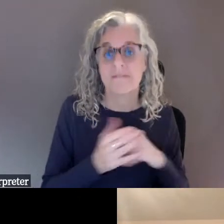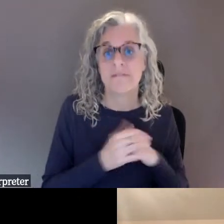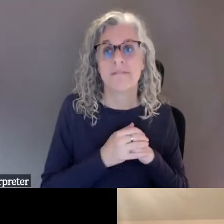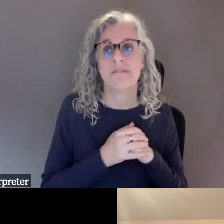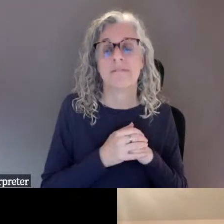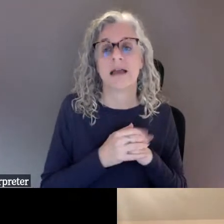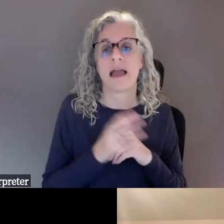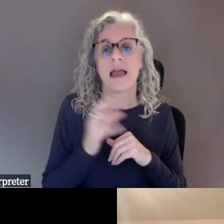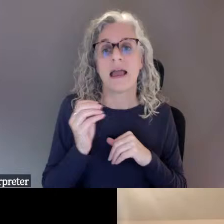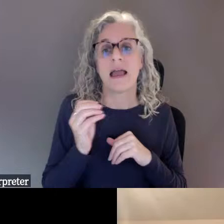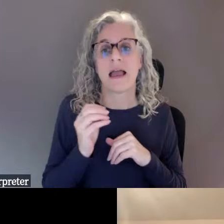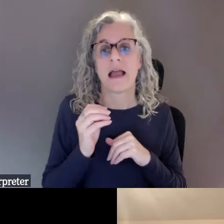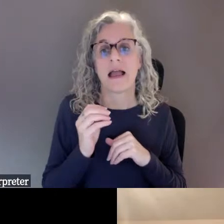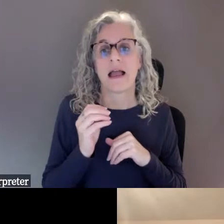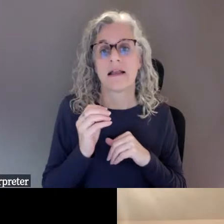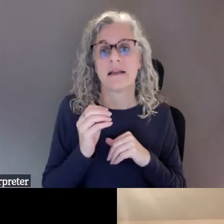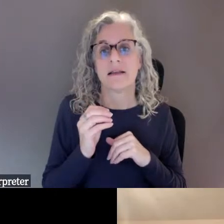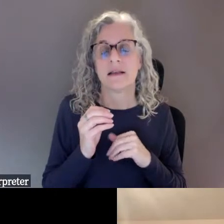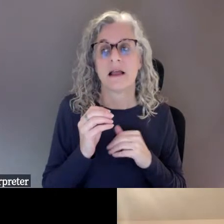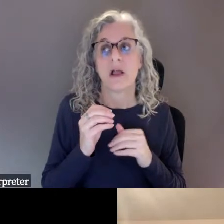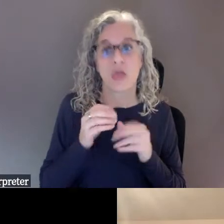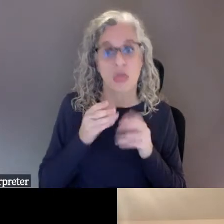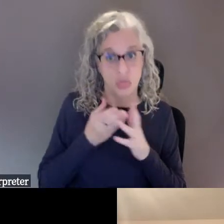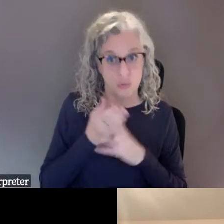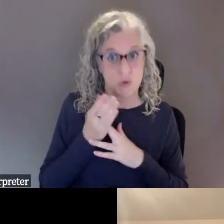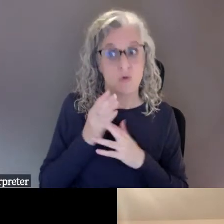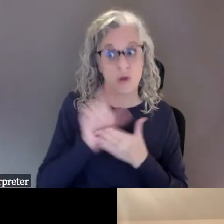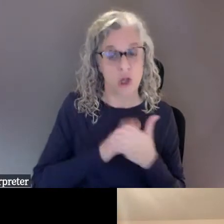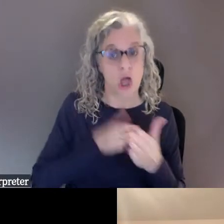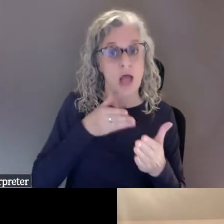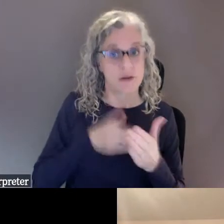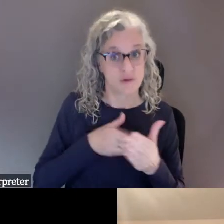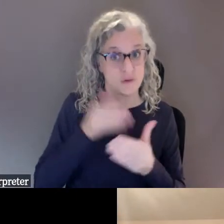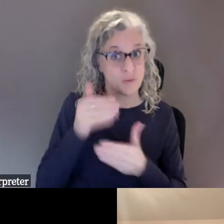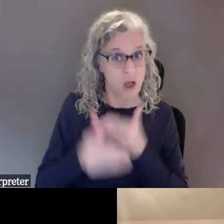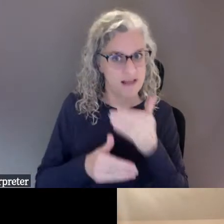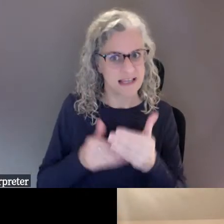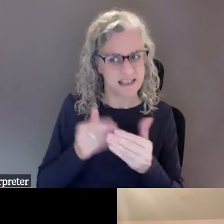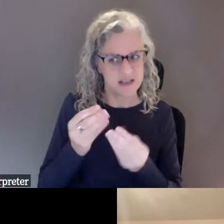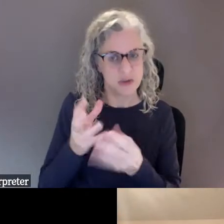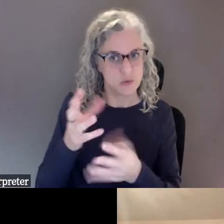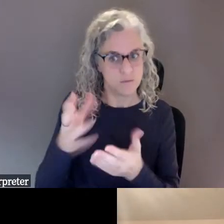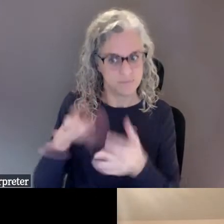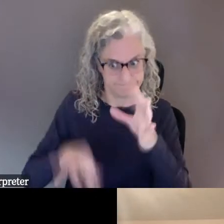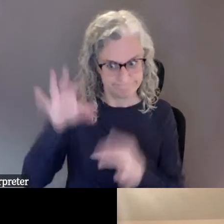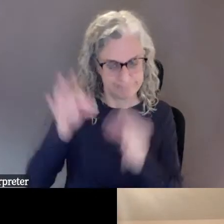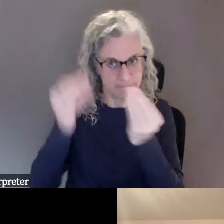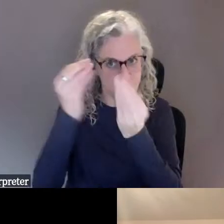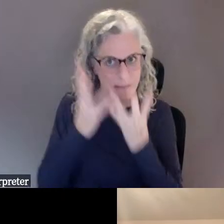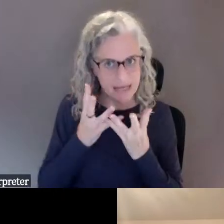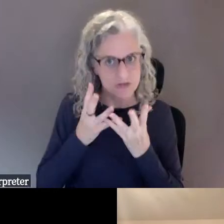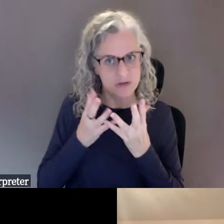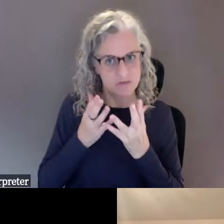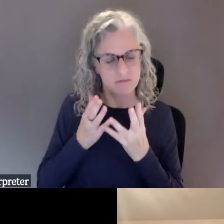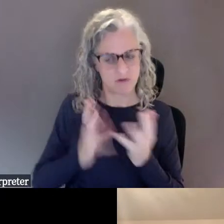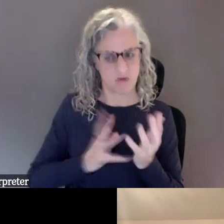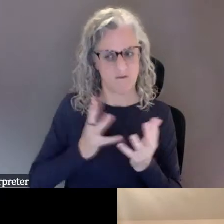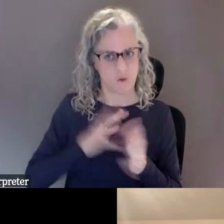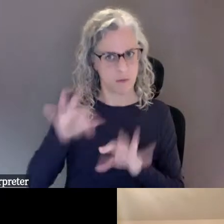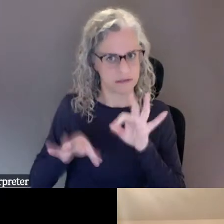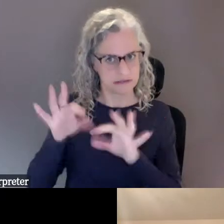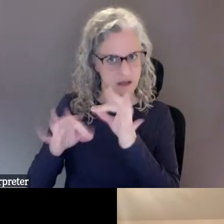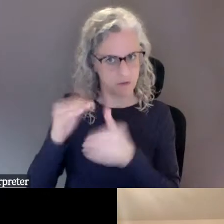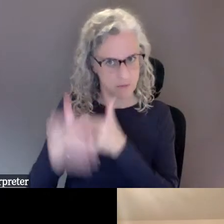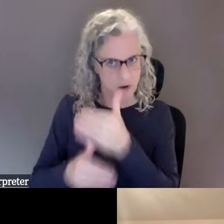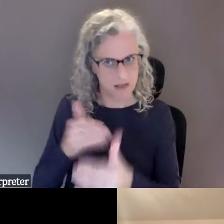through certain parts of the lawsuit process. You can get information through discovery. It helps make the community feel really excited,